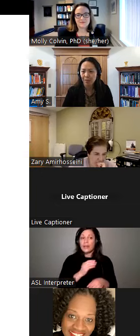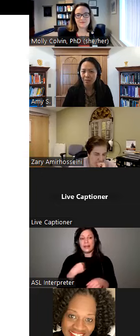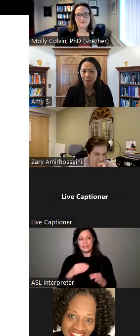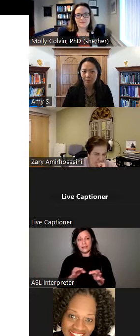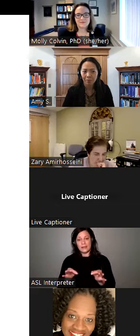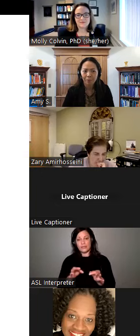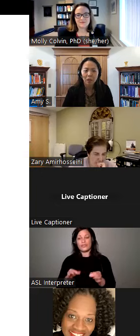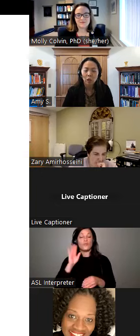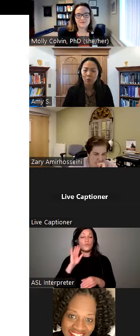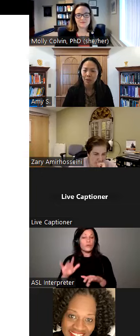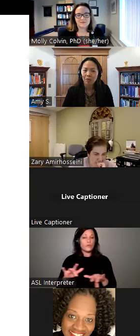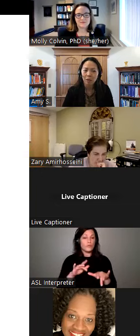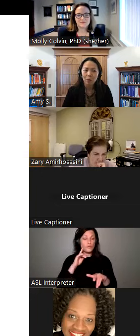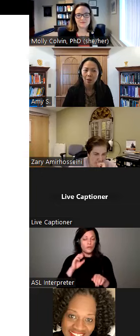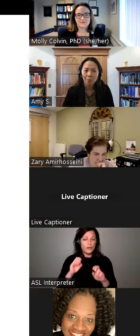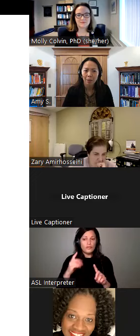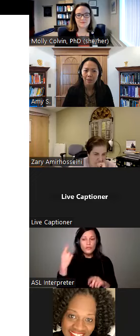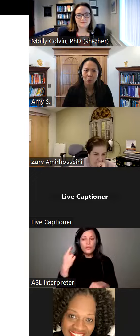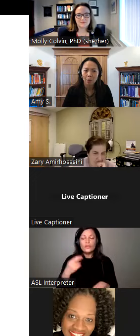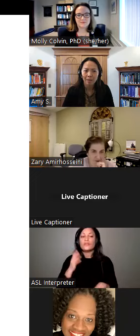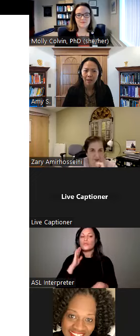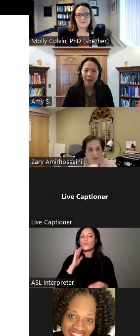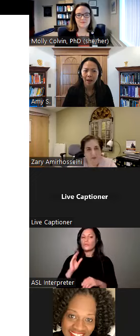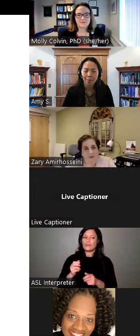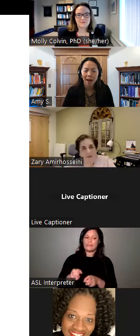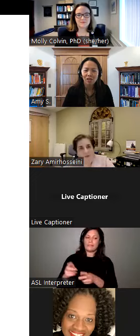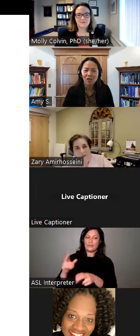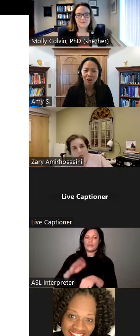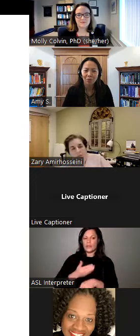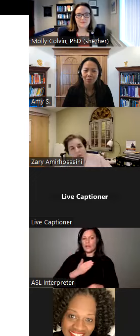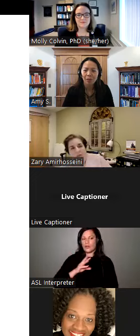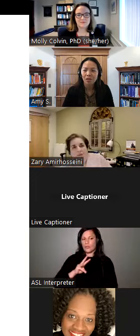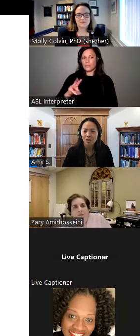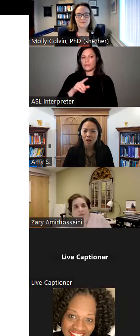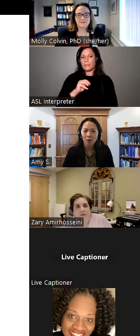educational purposes. It'll be made available on the Blum Center website at